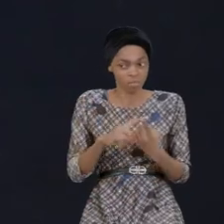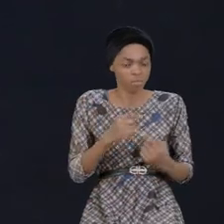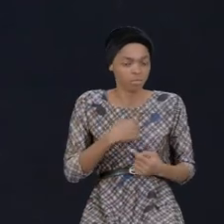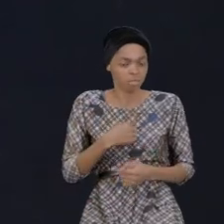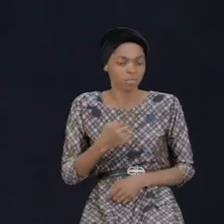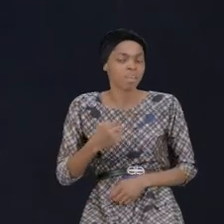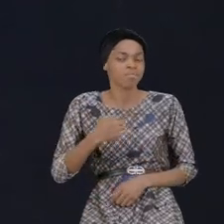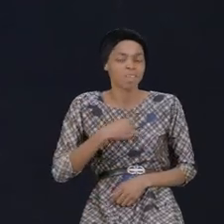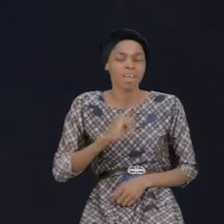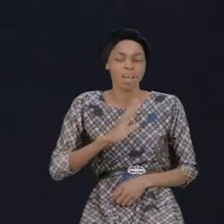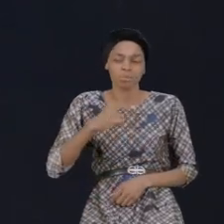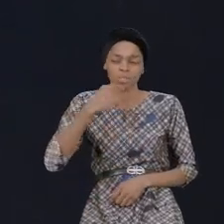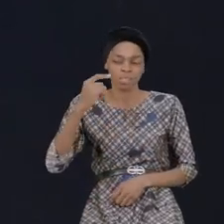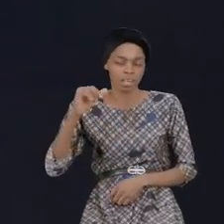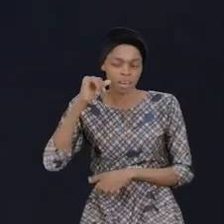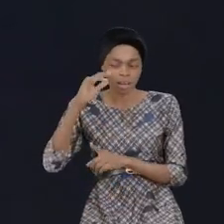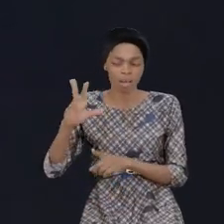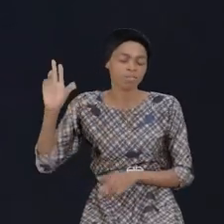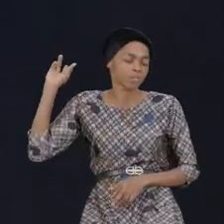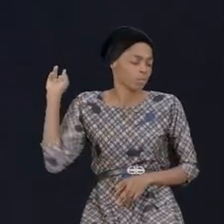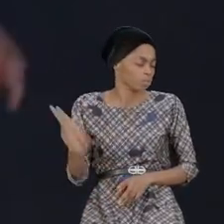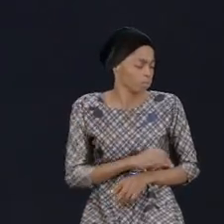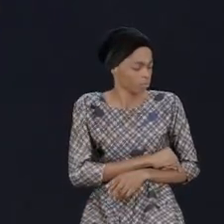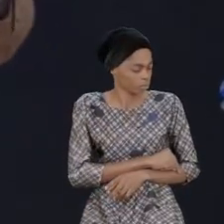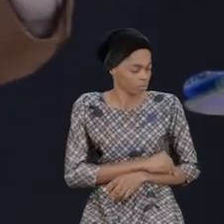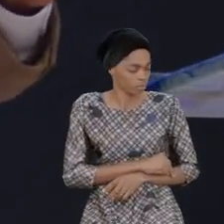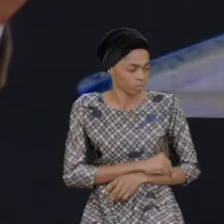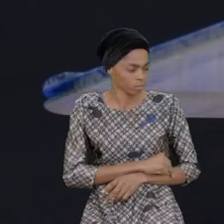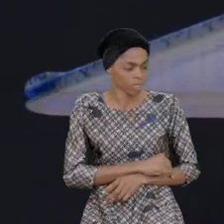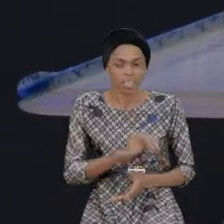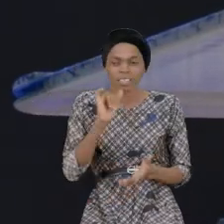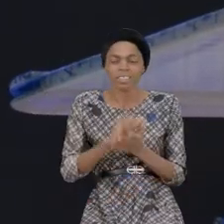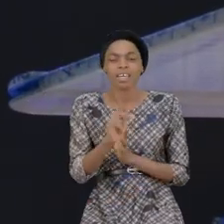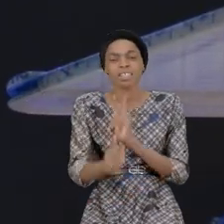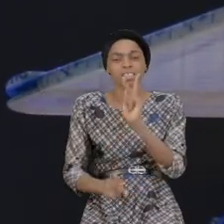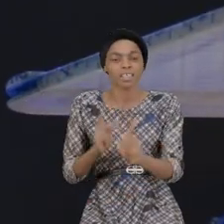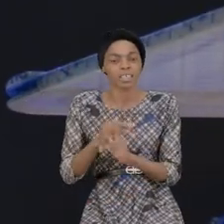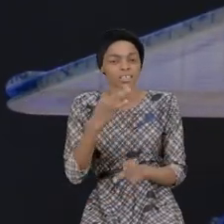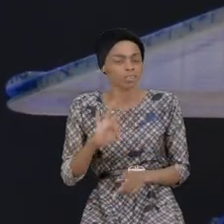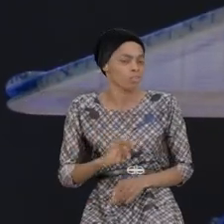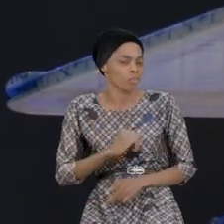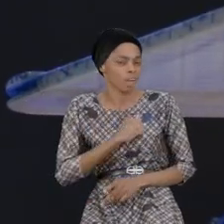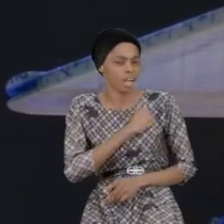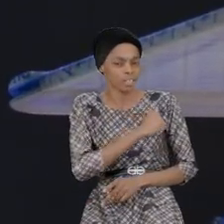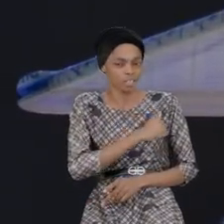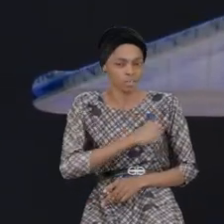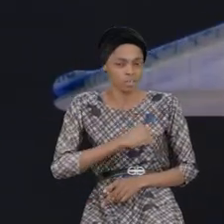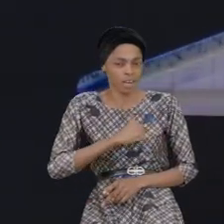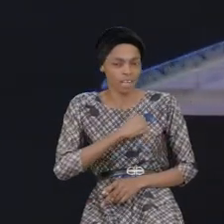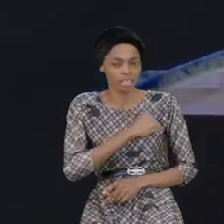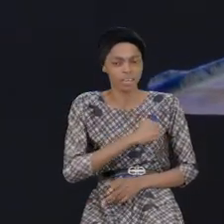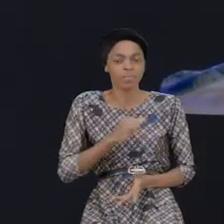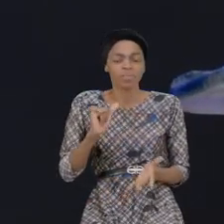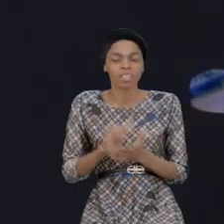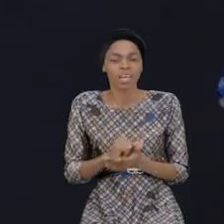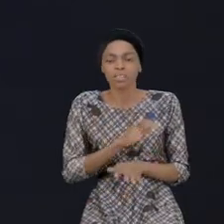I'll tell her no. That kind of attitude that doesn't